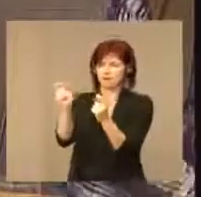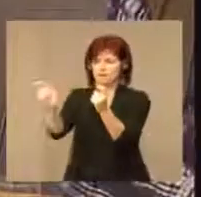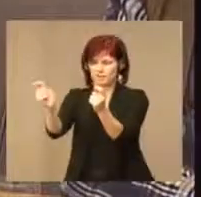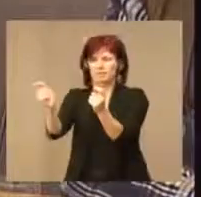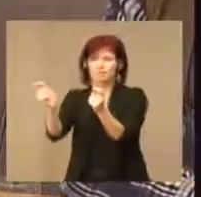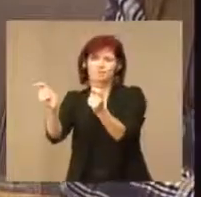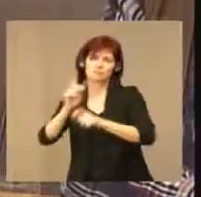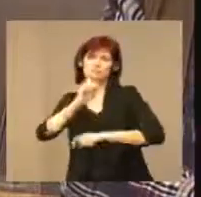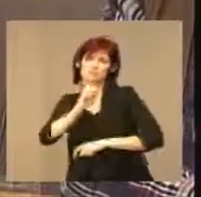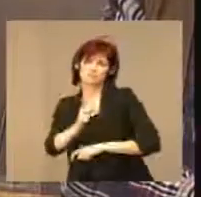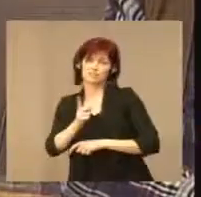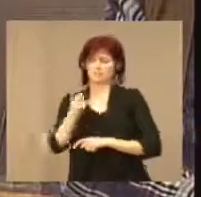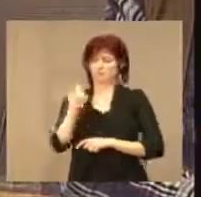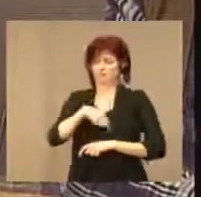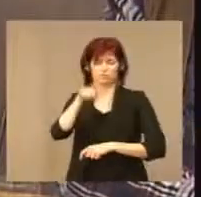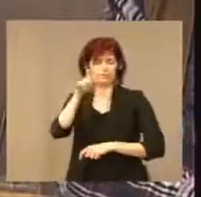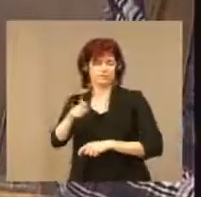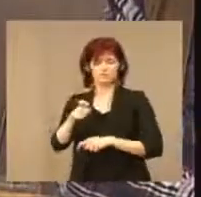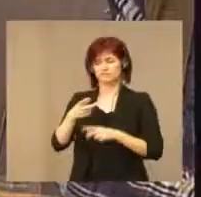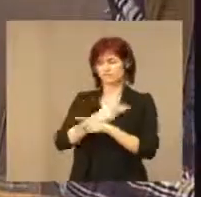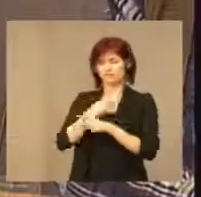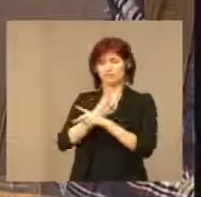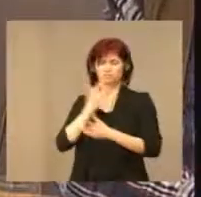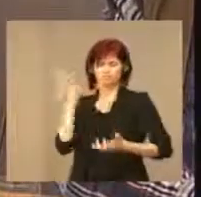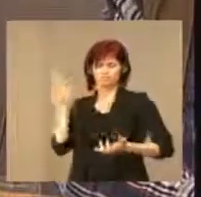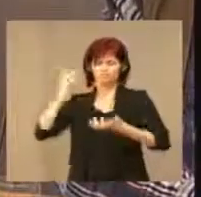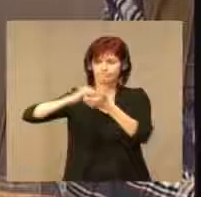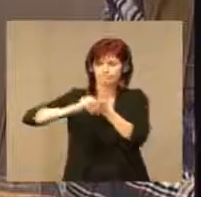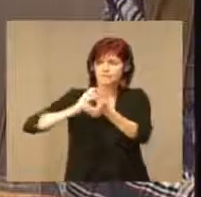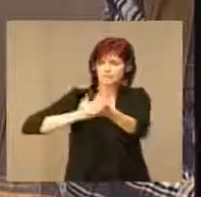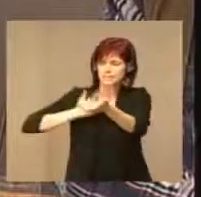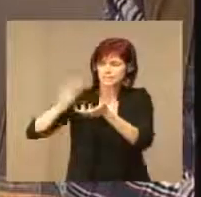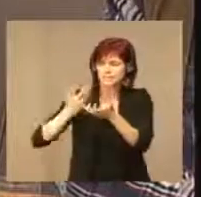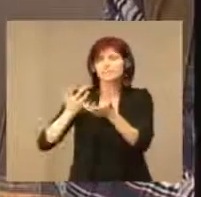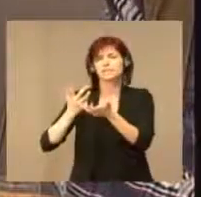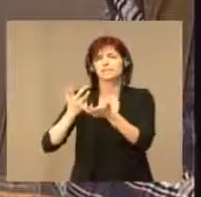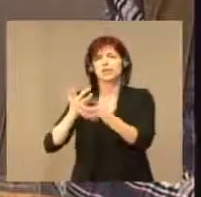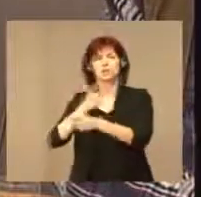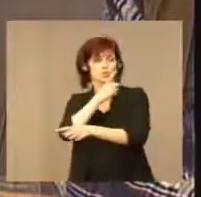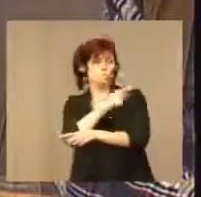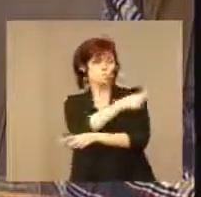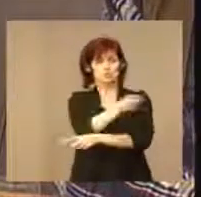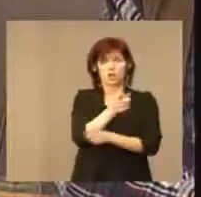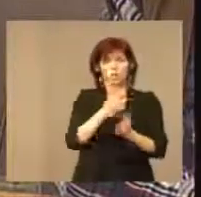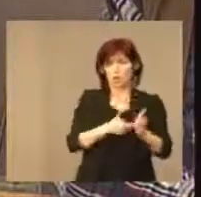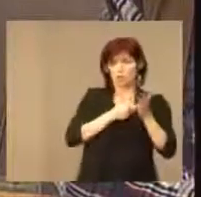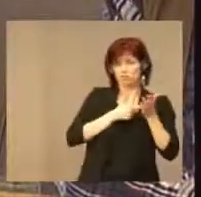I think it is a question of working with stakeholders and working with eligible recipients on a little bit of what works for